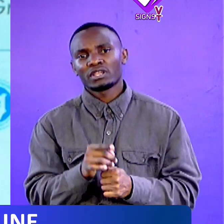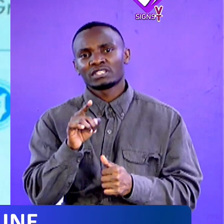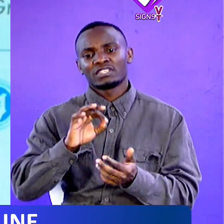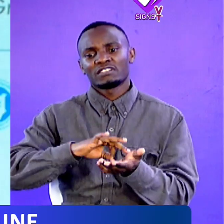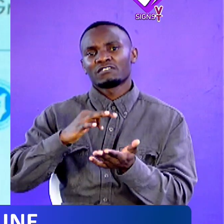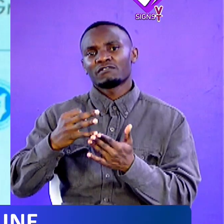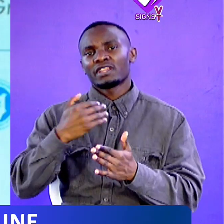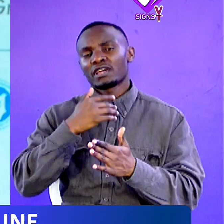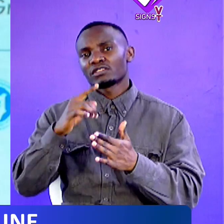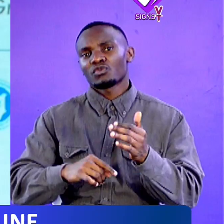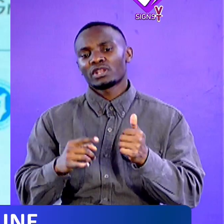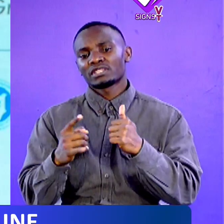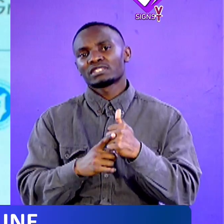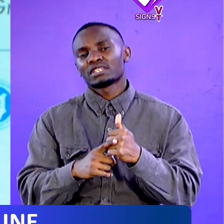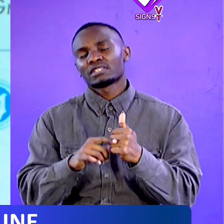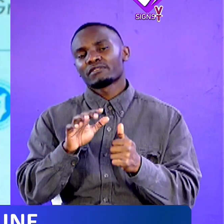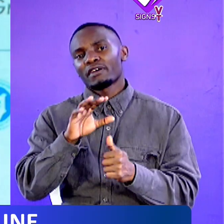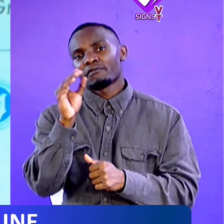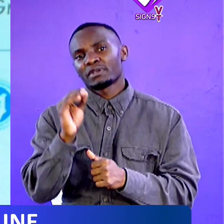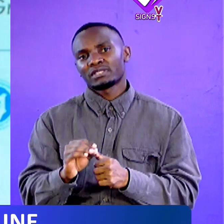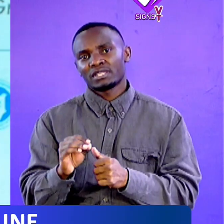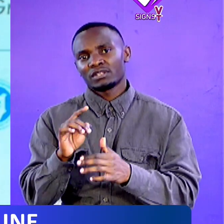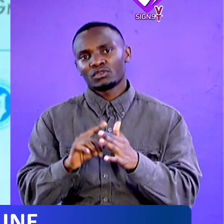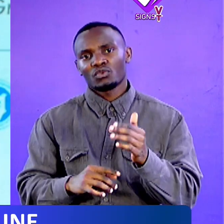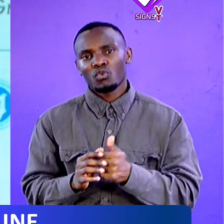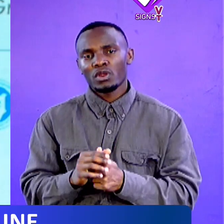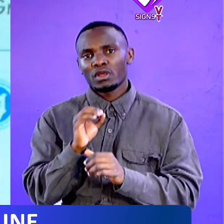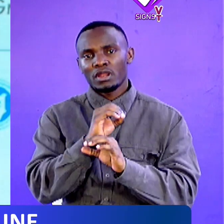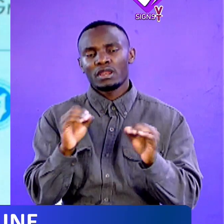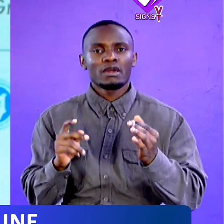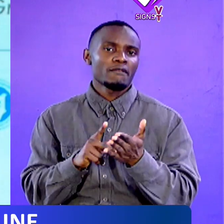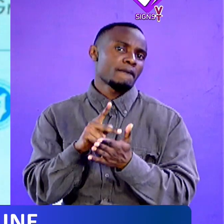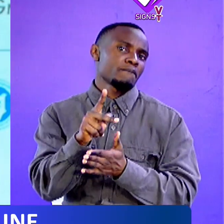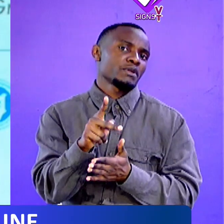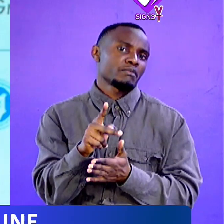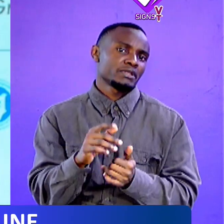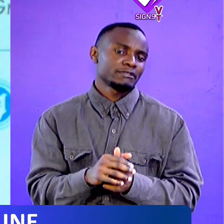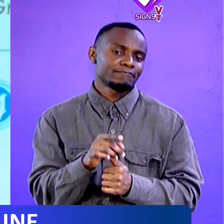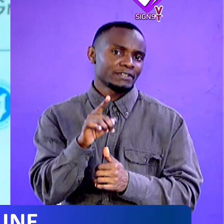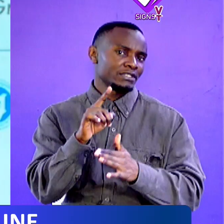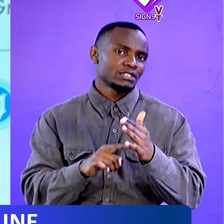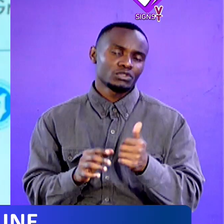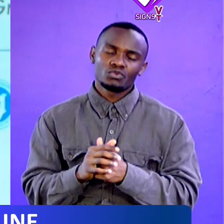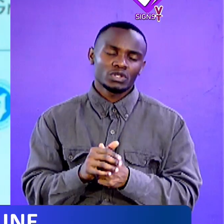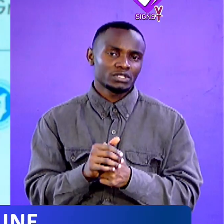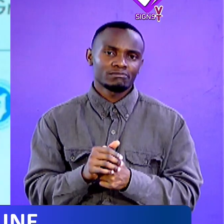rate. That is a deliberate distortion of facts. The